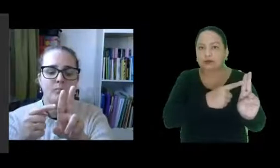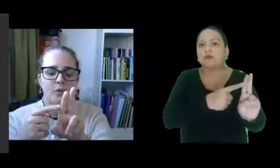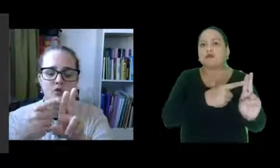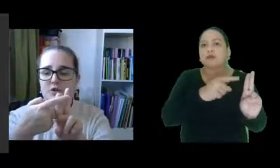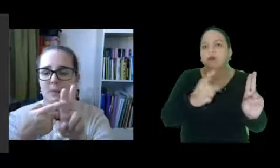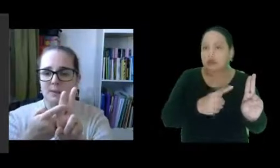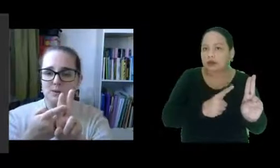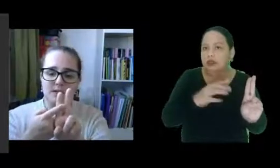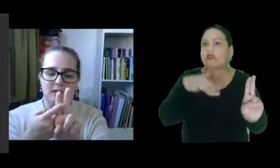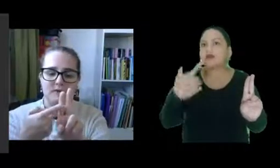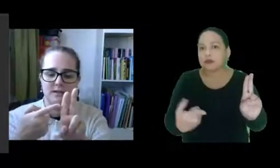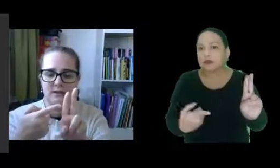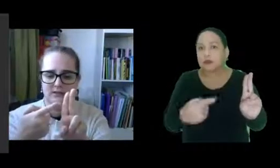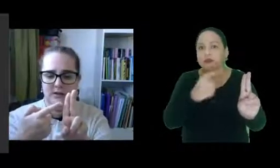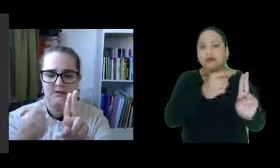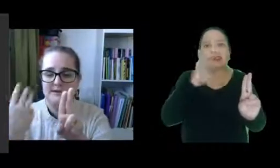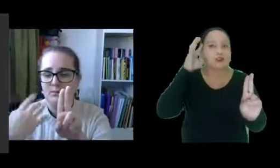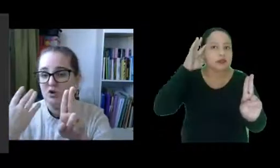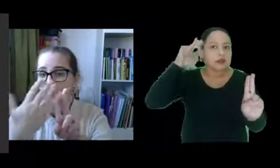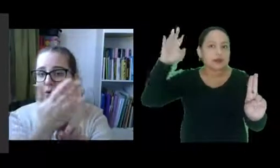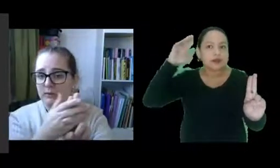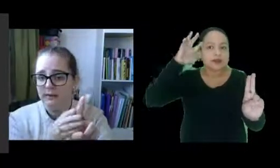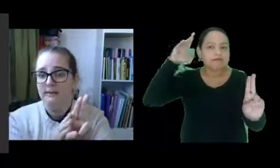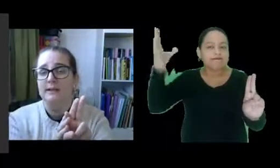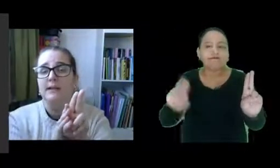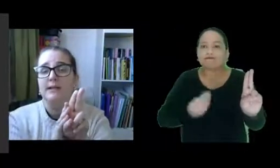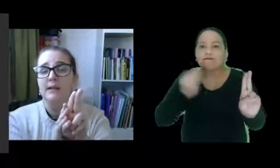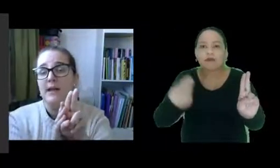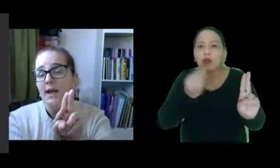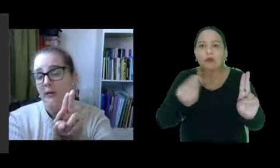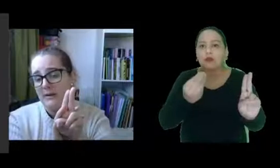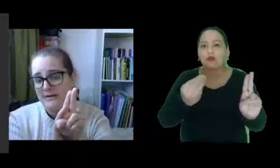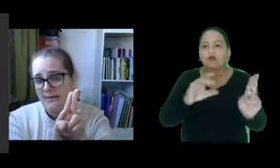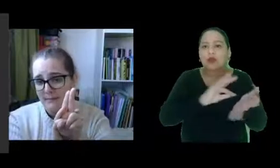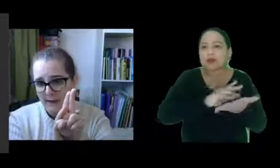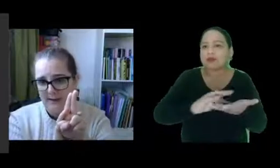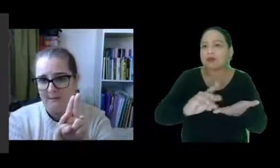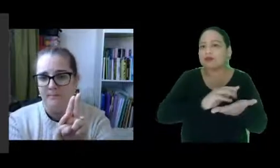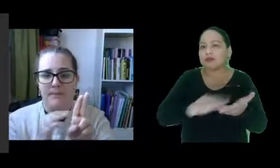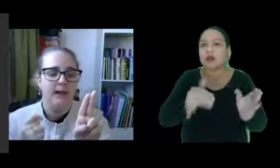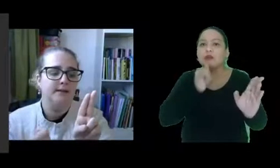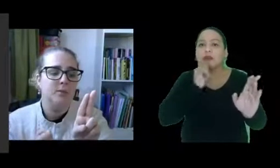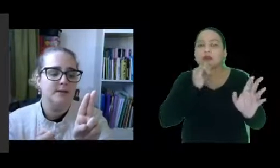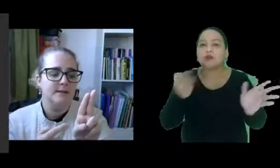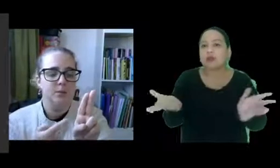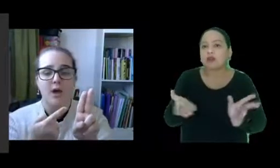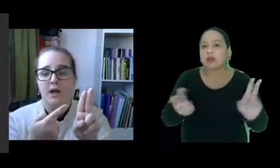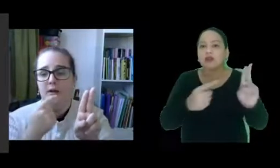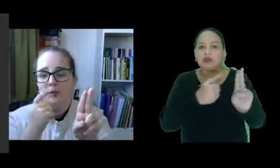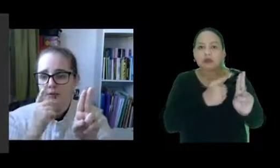We use the first 2 fingers and pretend they are a Braille cell. Then a Braille cell has 6